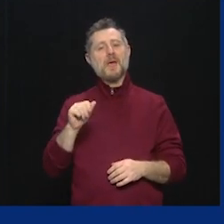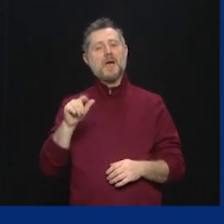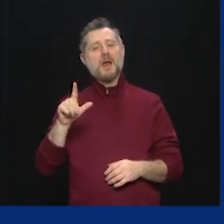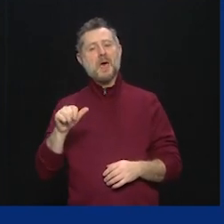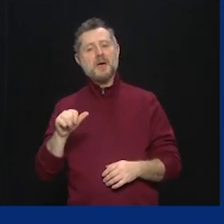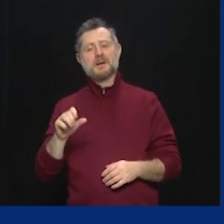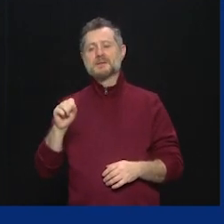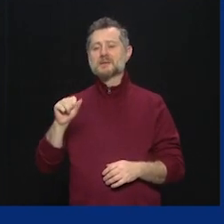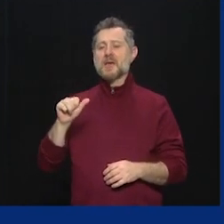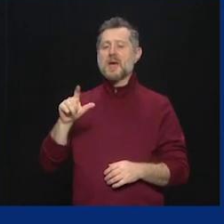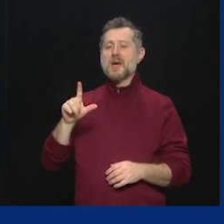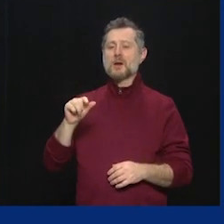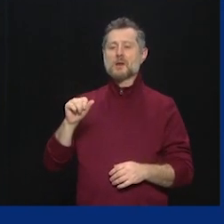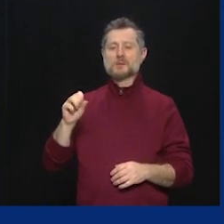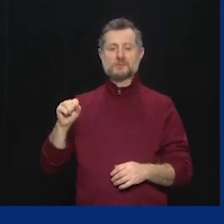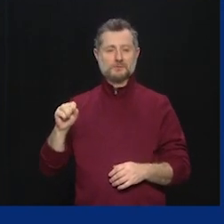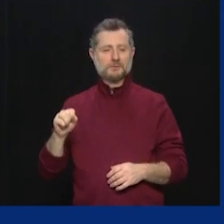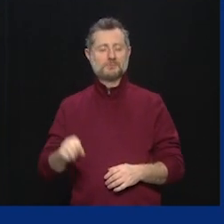Taylor Darling,